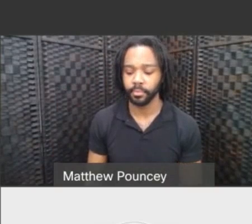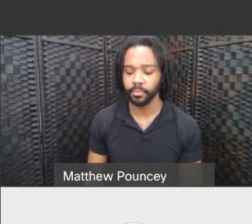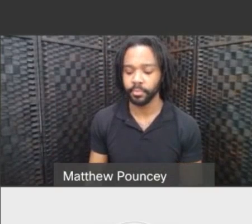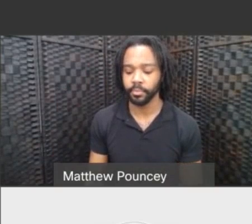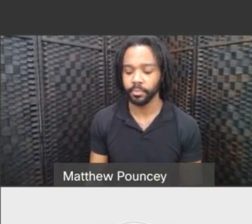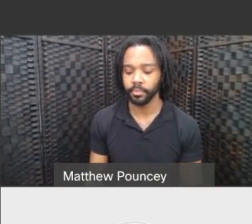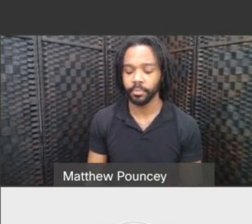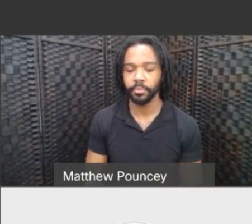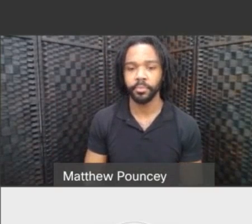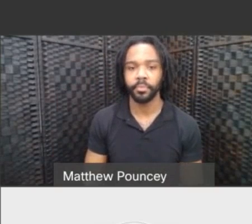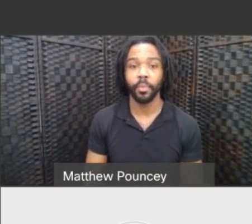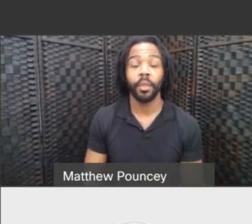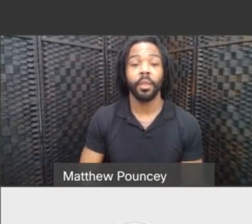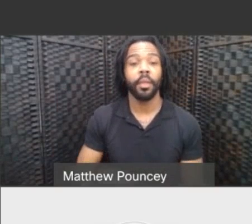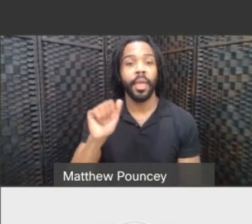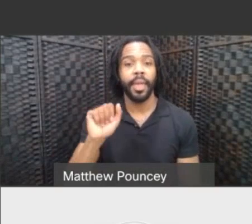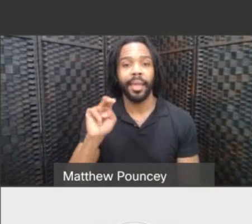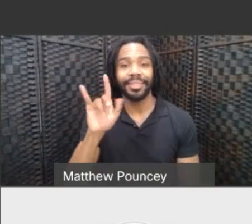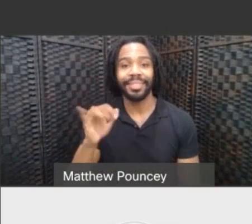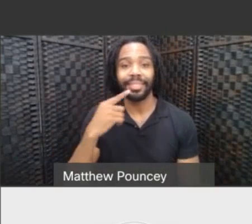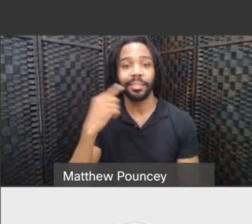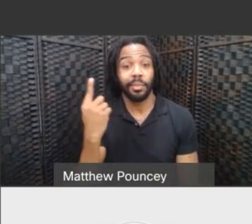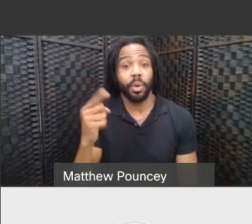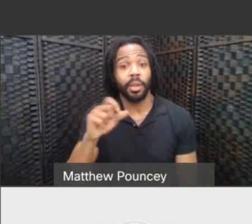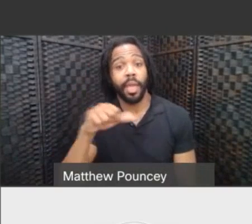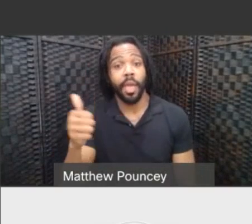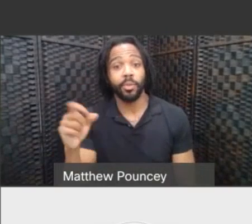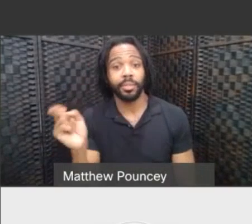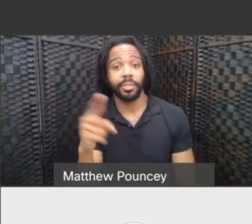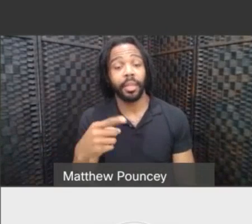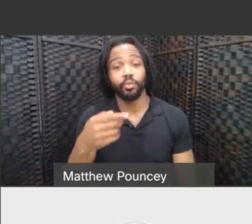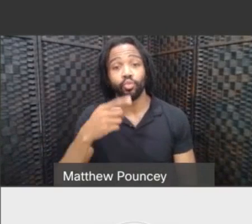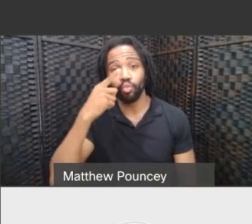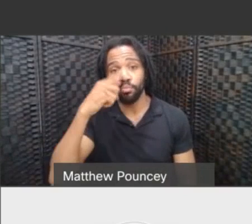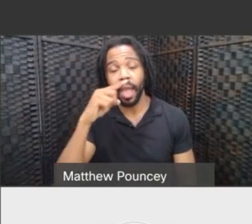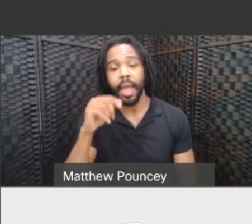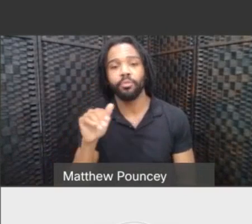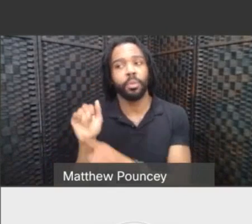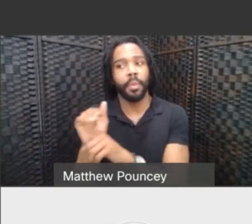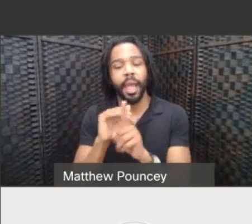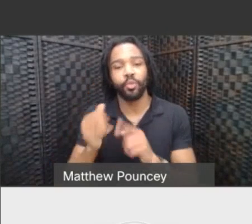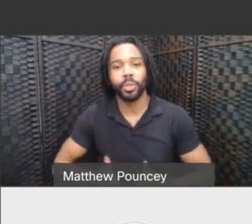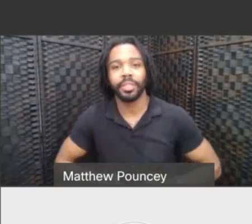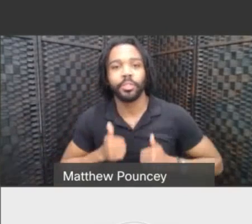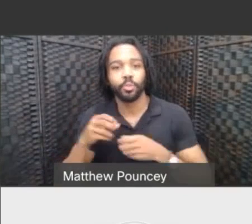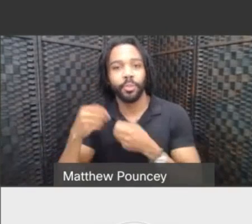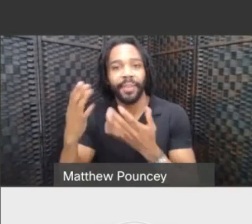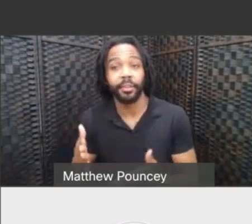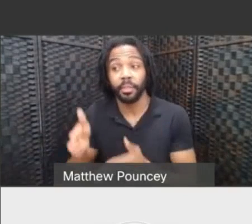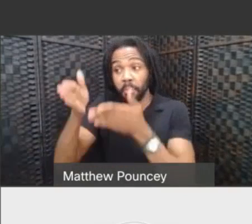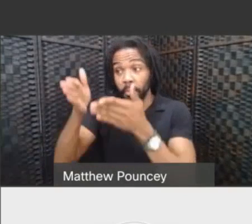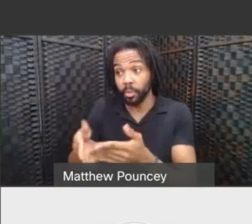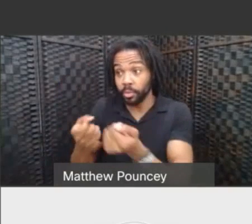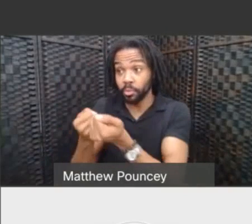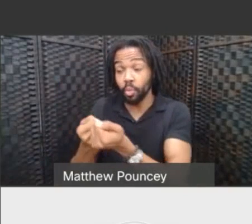Someone just asked that we remind residential providers if a person you support has been diagnosed with